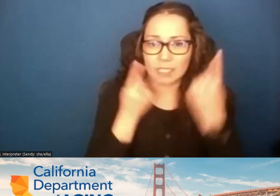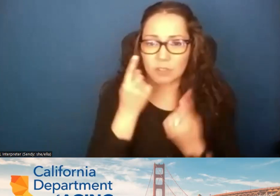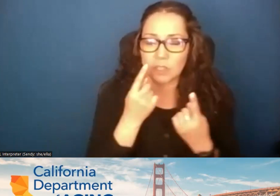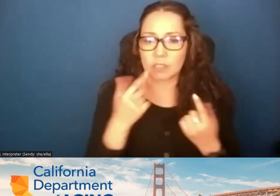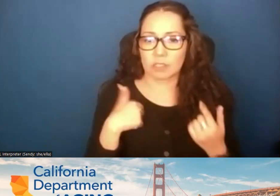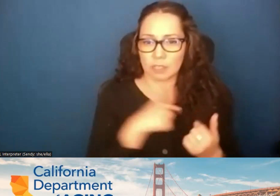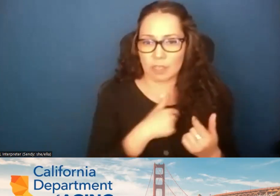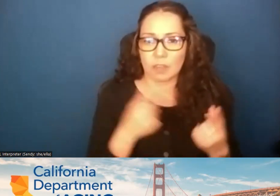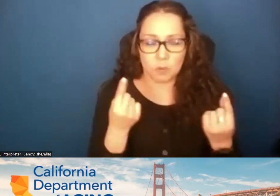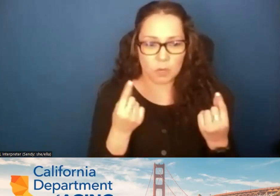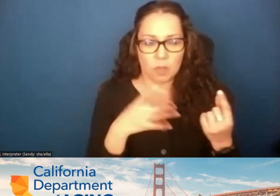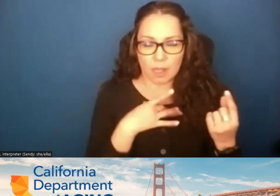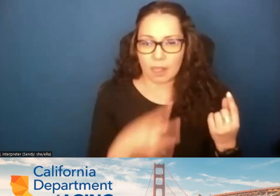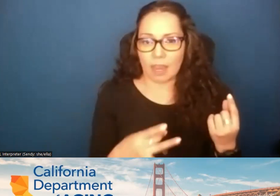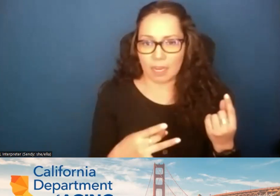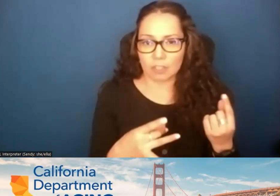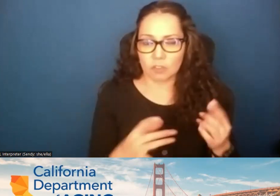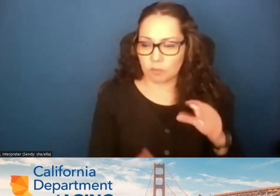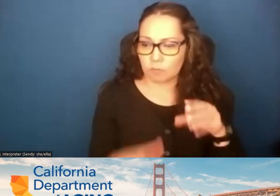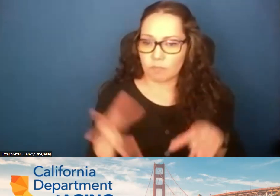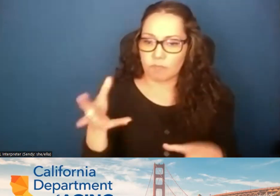to incorporate several of your additional